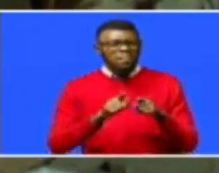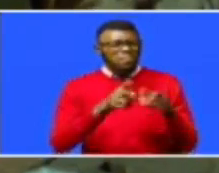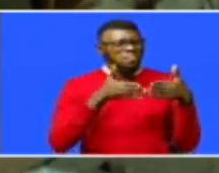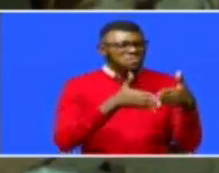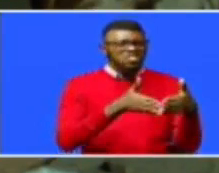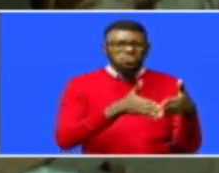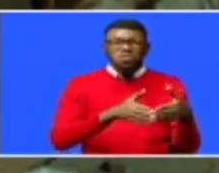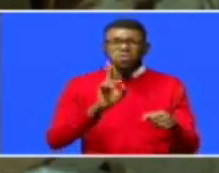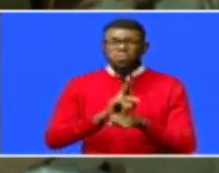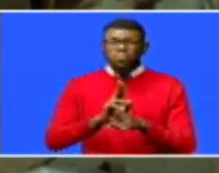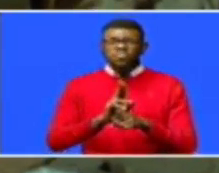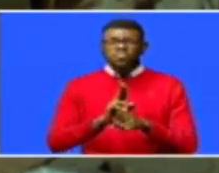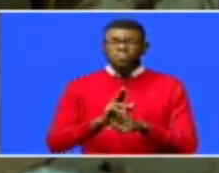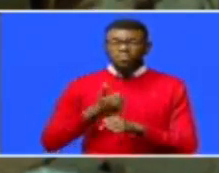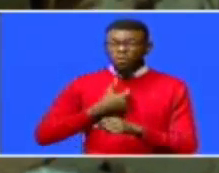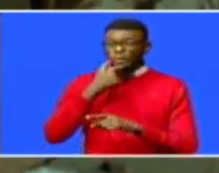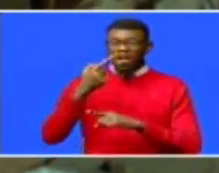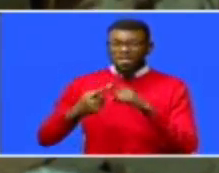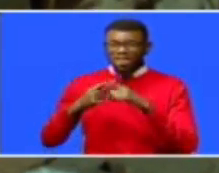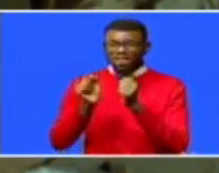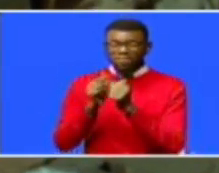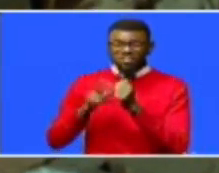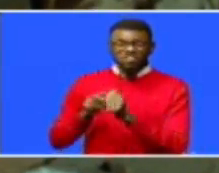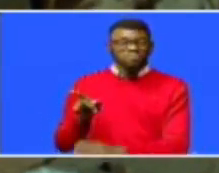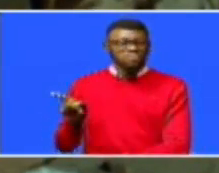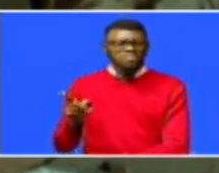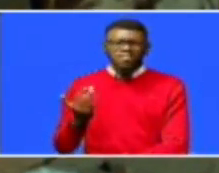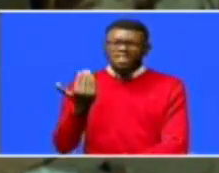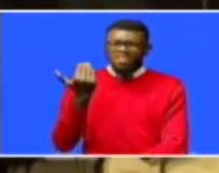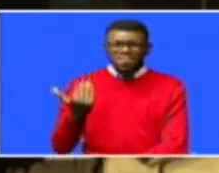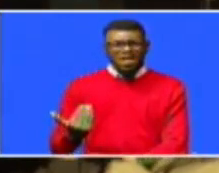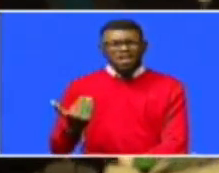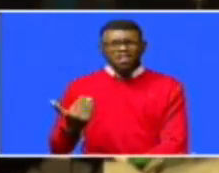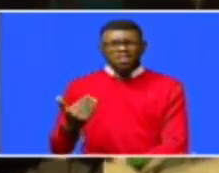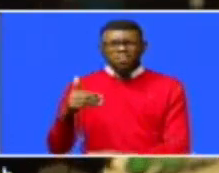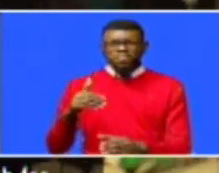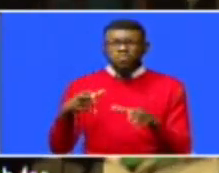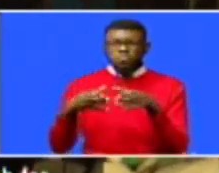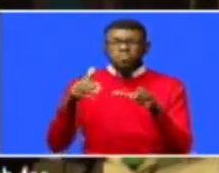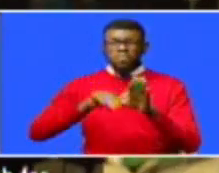exploitation. 17-year-old Lillian Achea is among the youngest in the group.